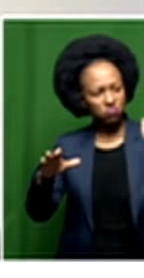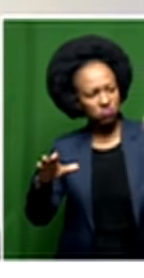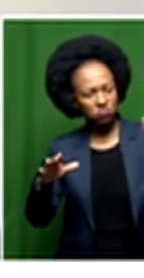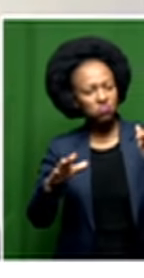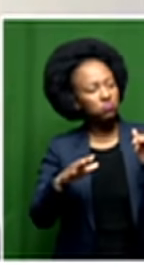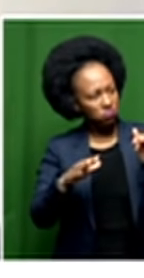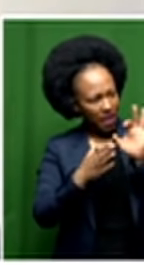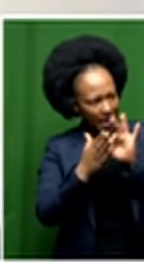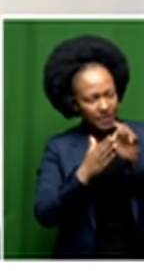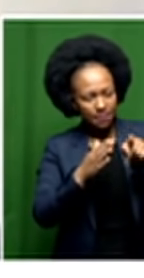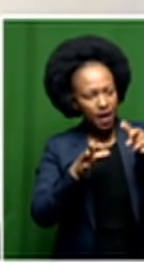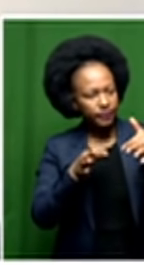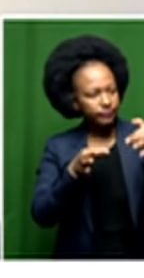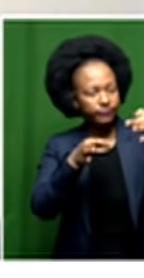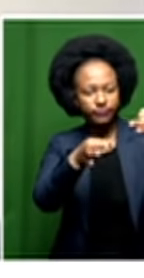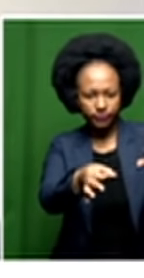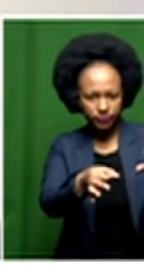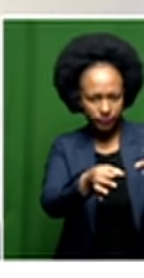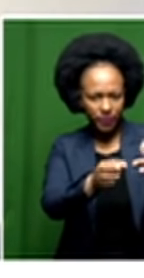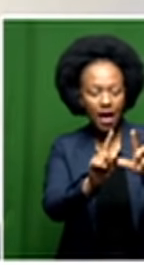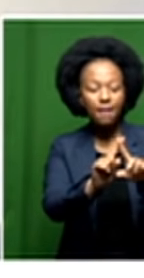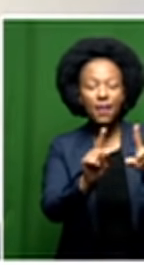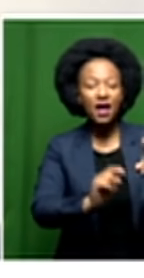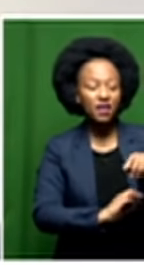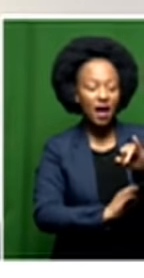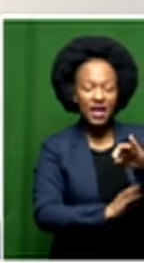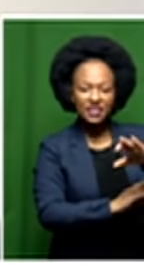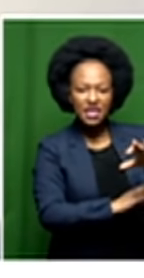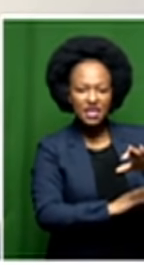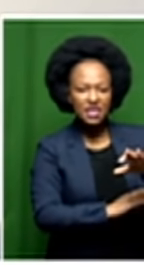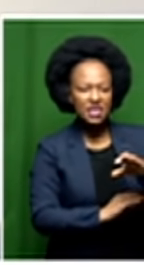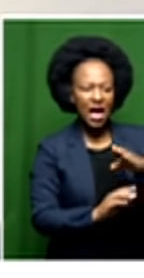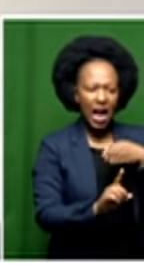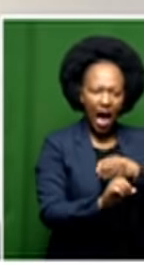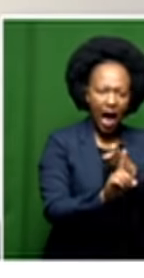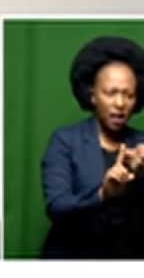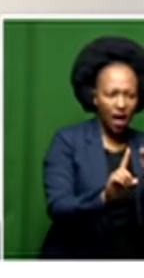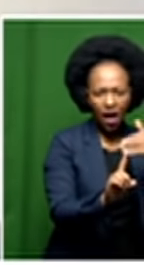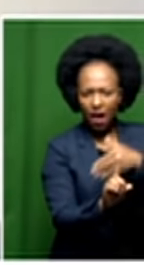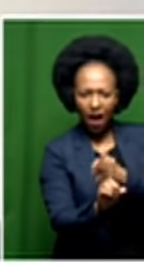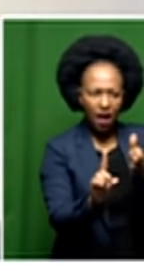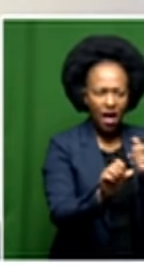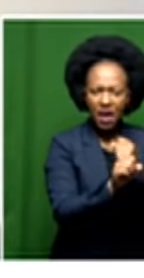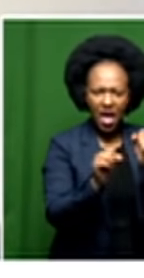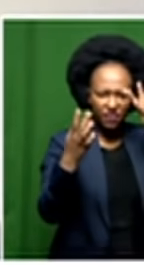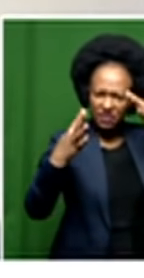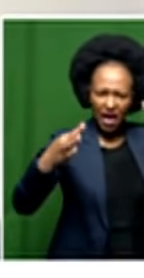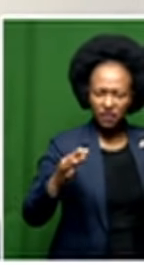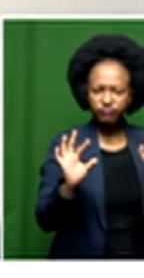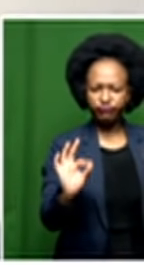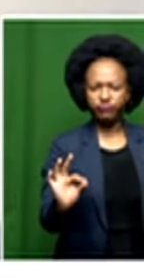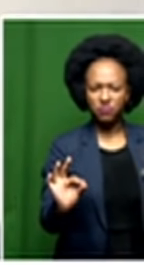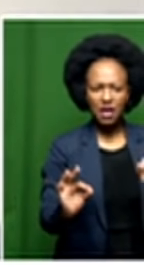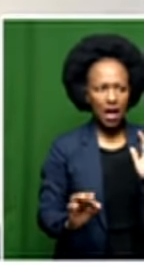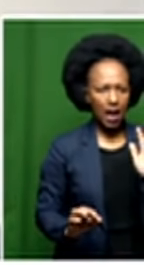postponed. The IEC was ducking and diving and never made its position clear.